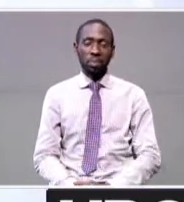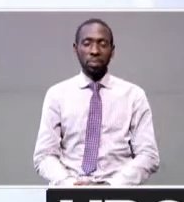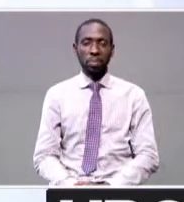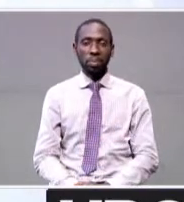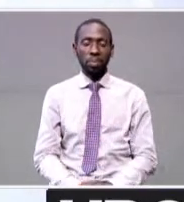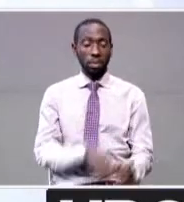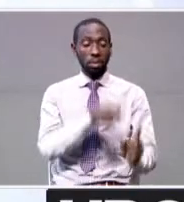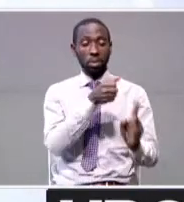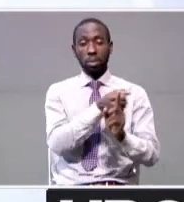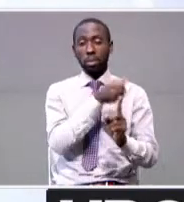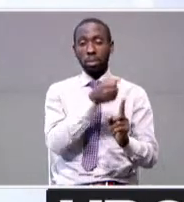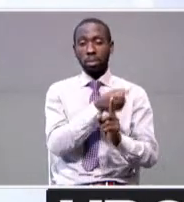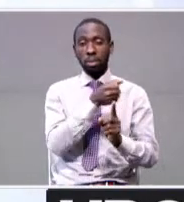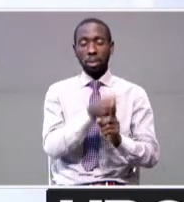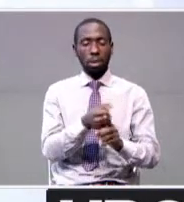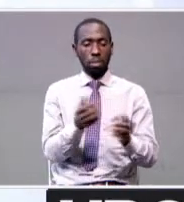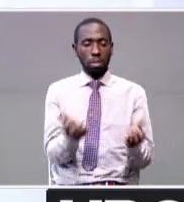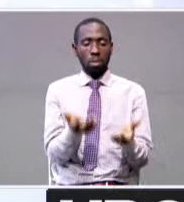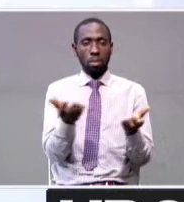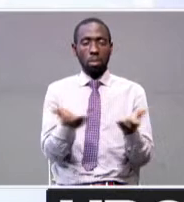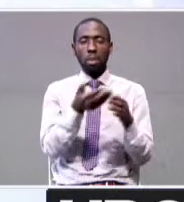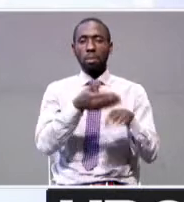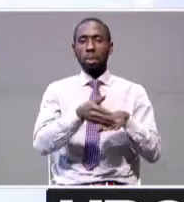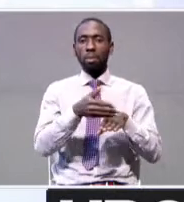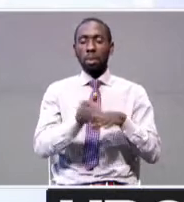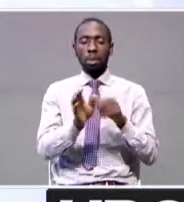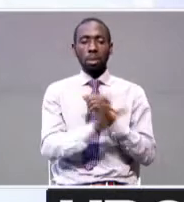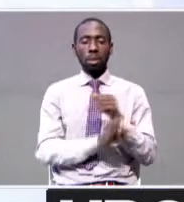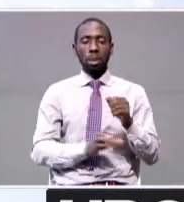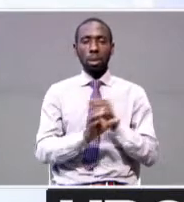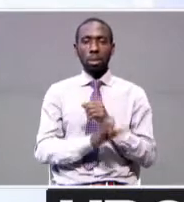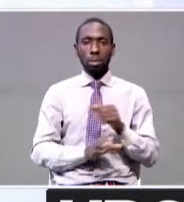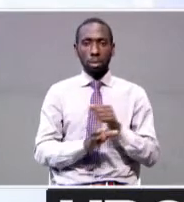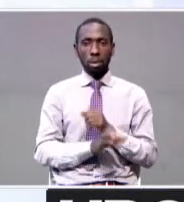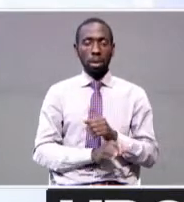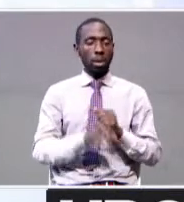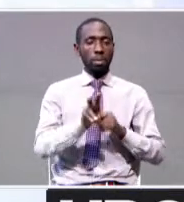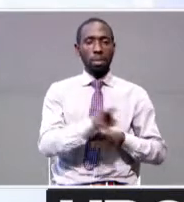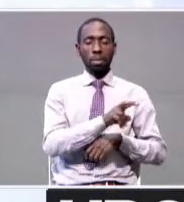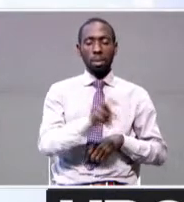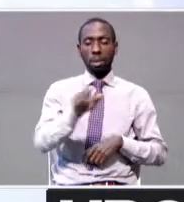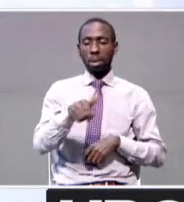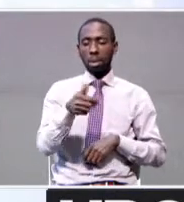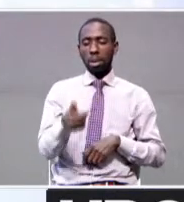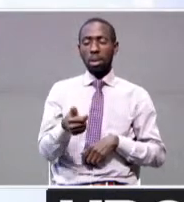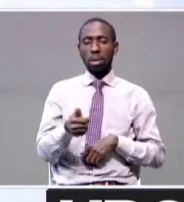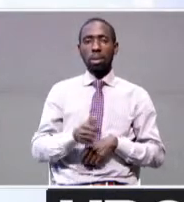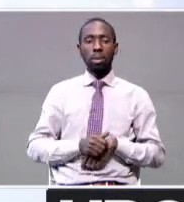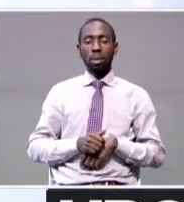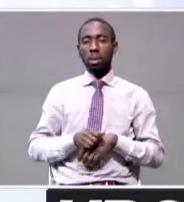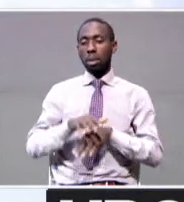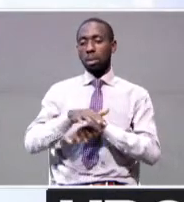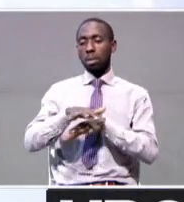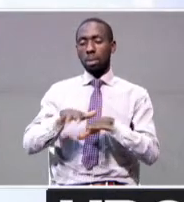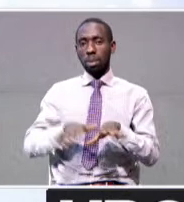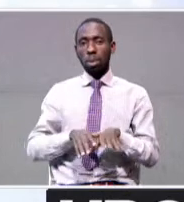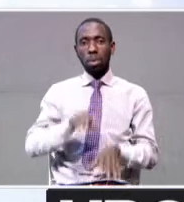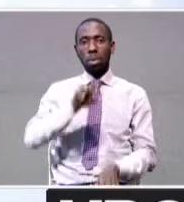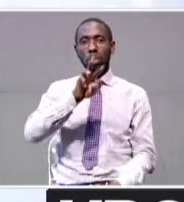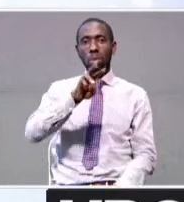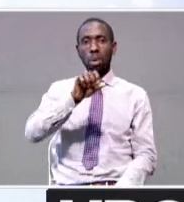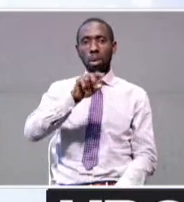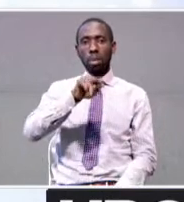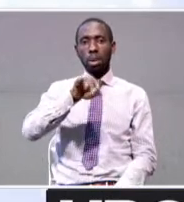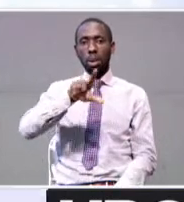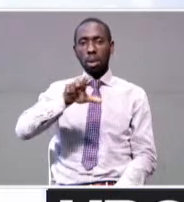okutumbula omutindo gw'ebyobuvubi ku nnyanja mu ggwanga okufaananako n'ennyanja endala wamala naye eteekebwateekebwa okuggalwa